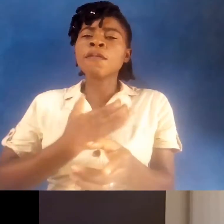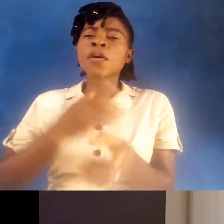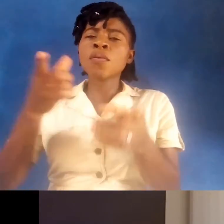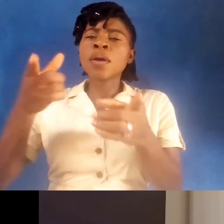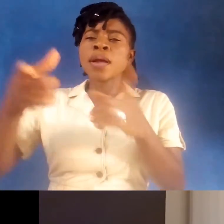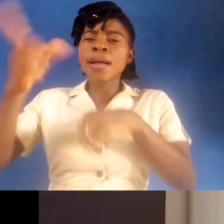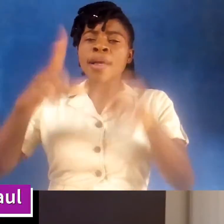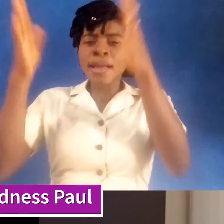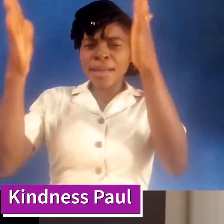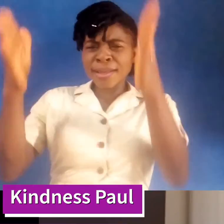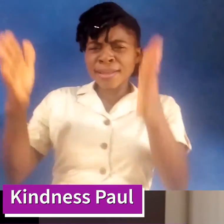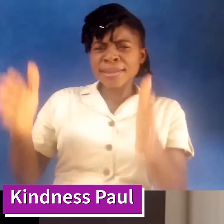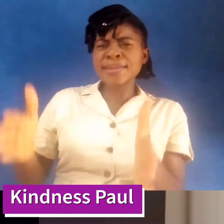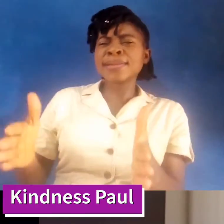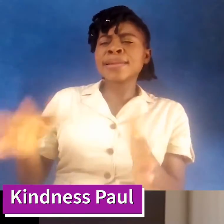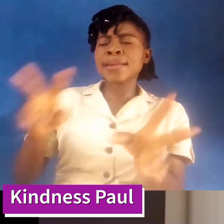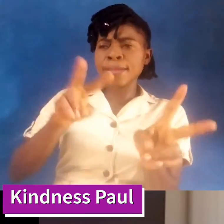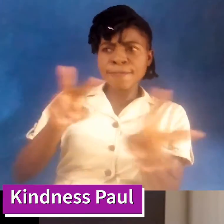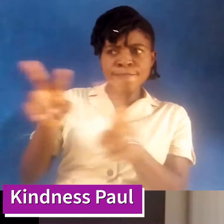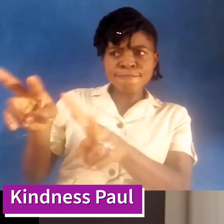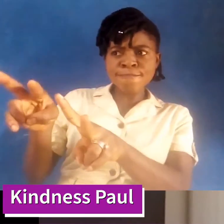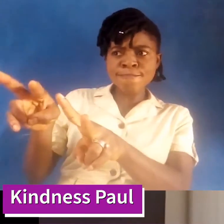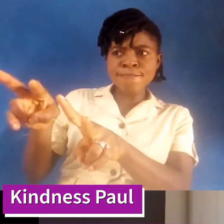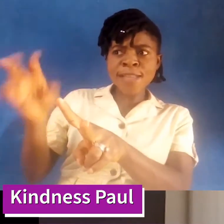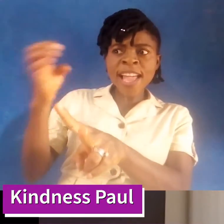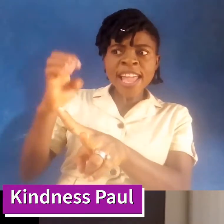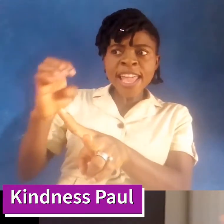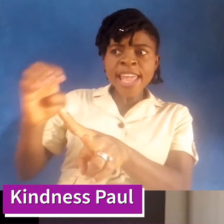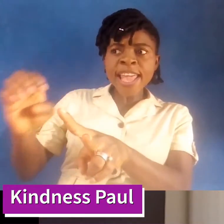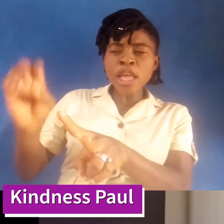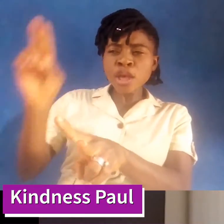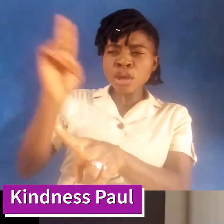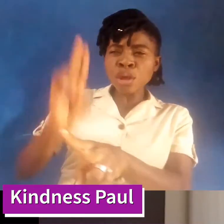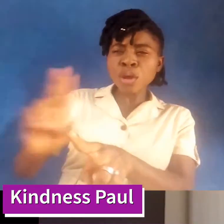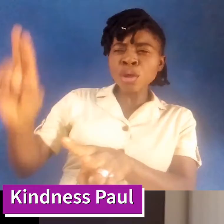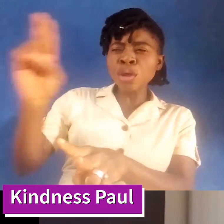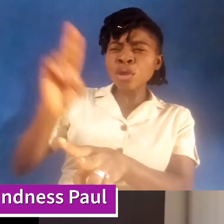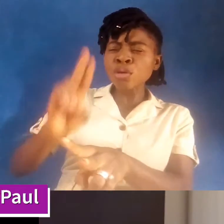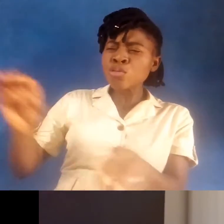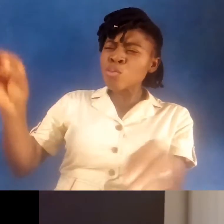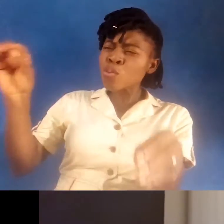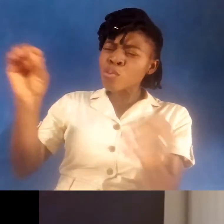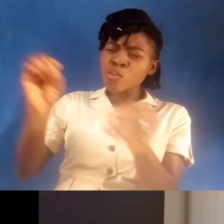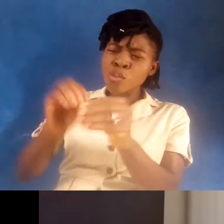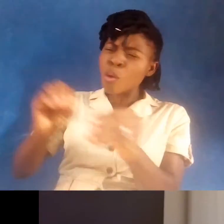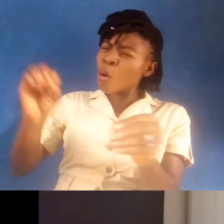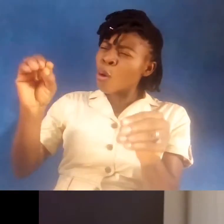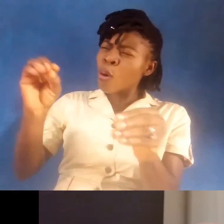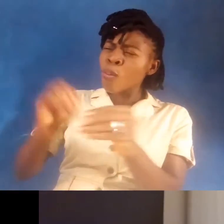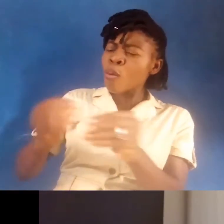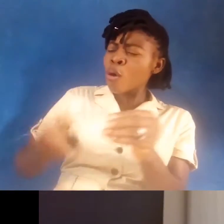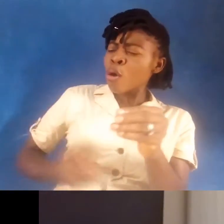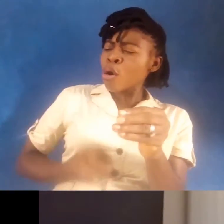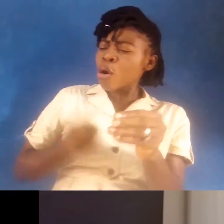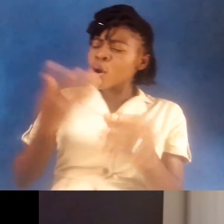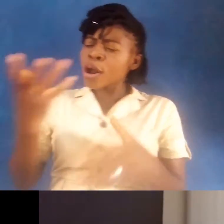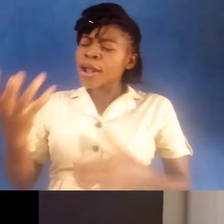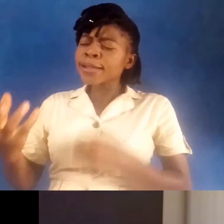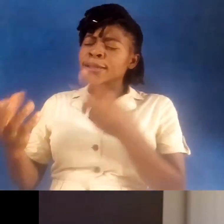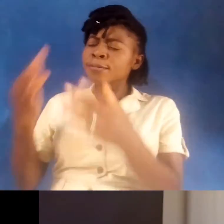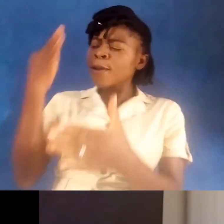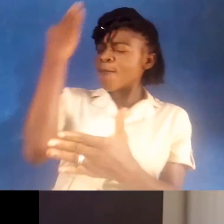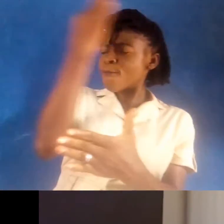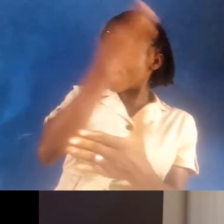signings, he makes use of additional expression with his hands, with his head, with his